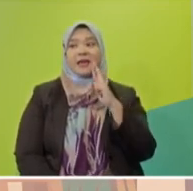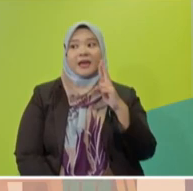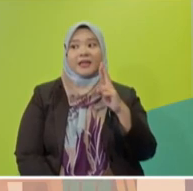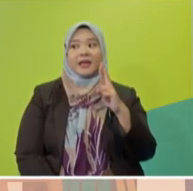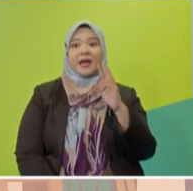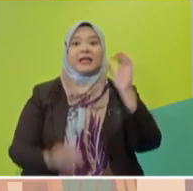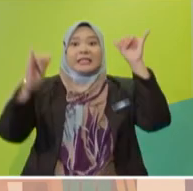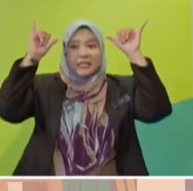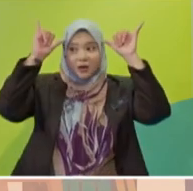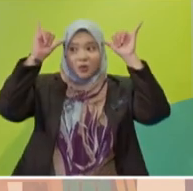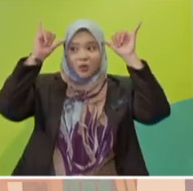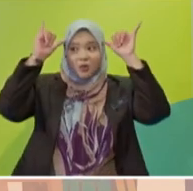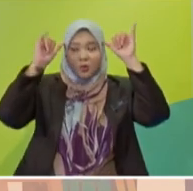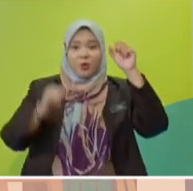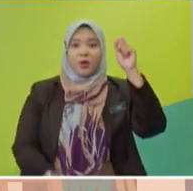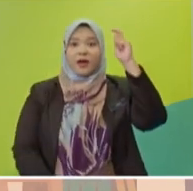her rat.